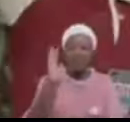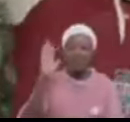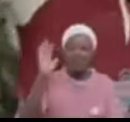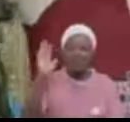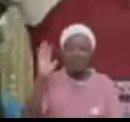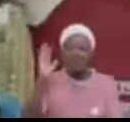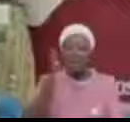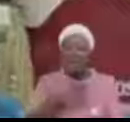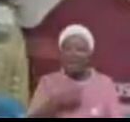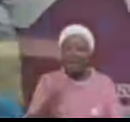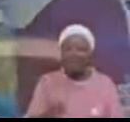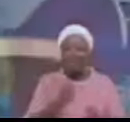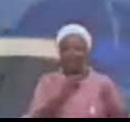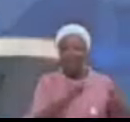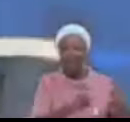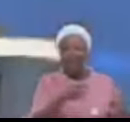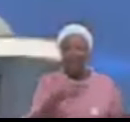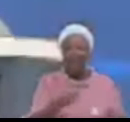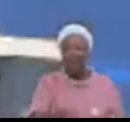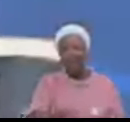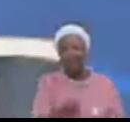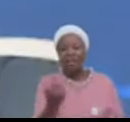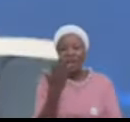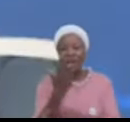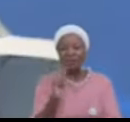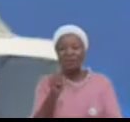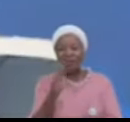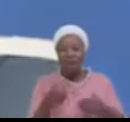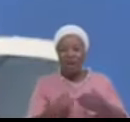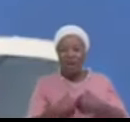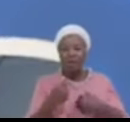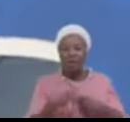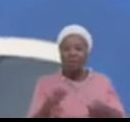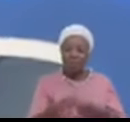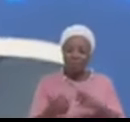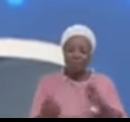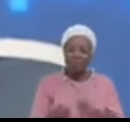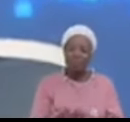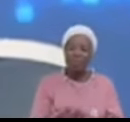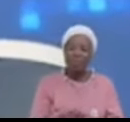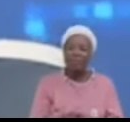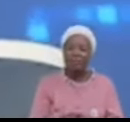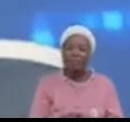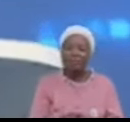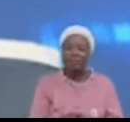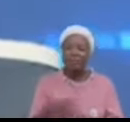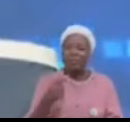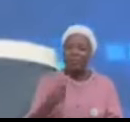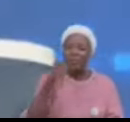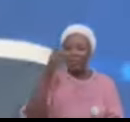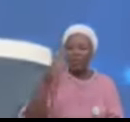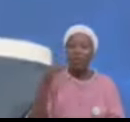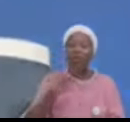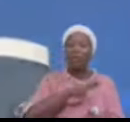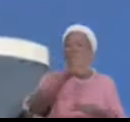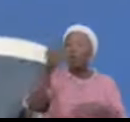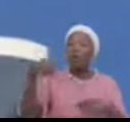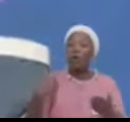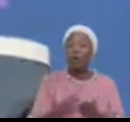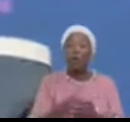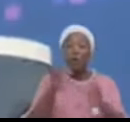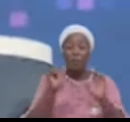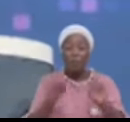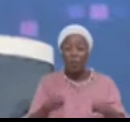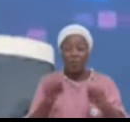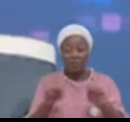lay the other hand where you have the challenge. The God of all